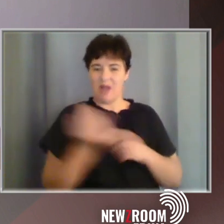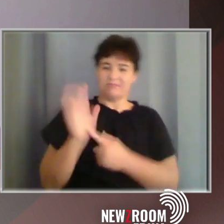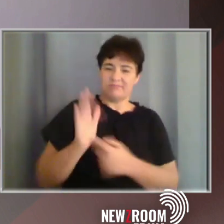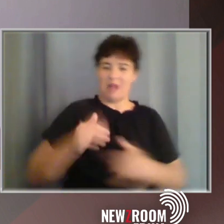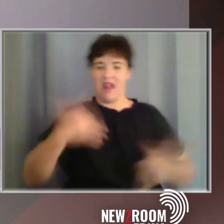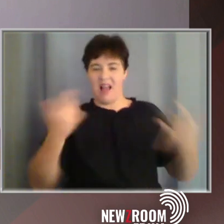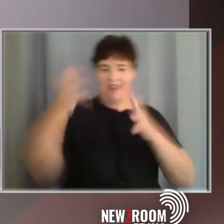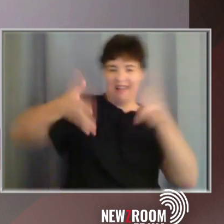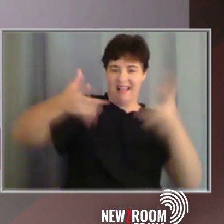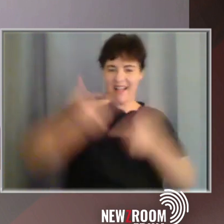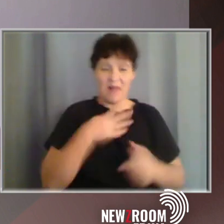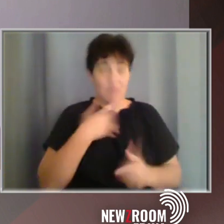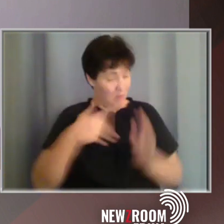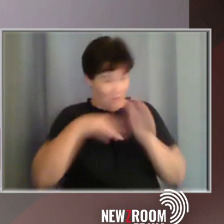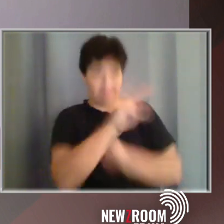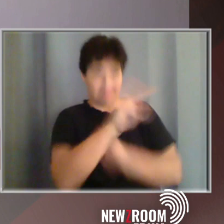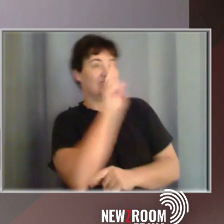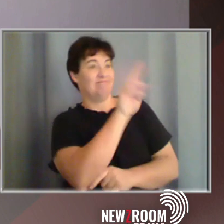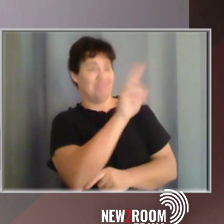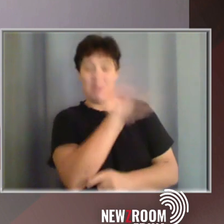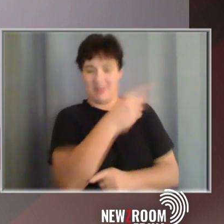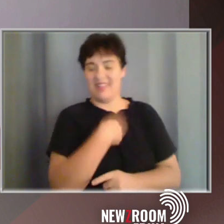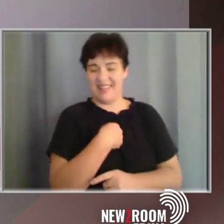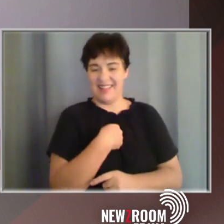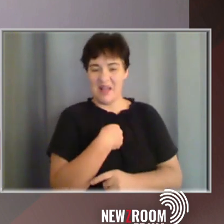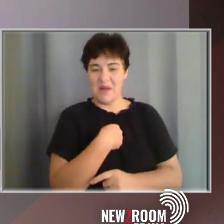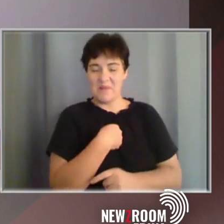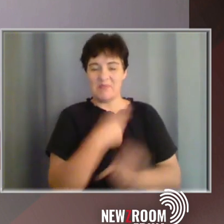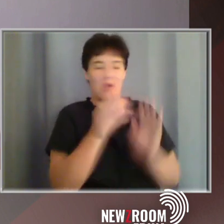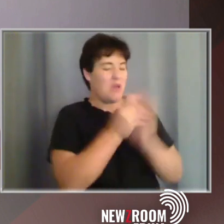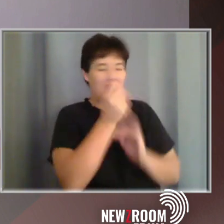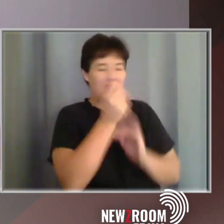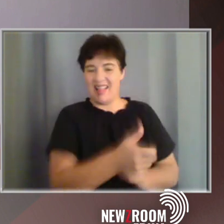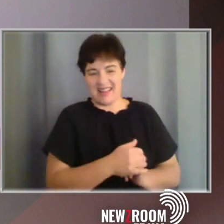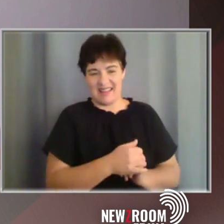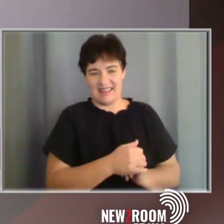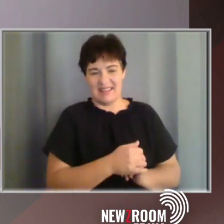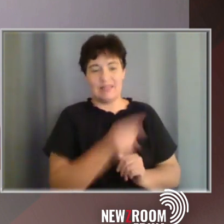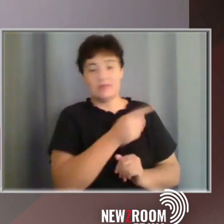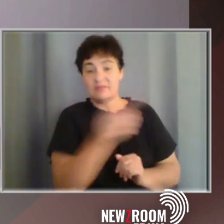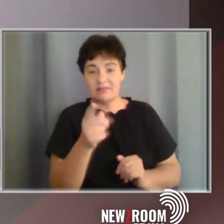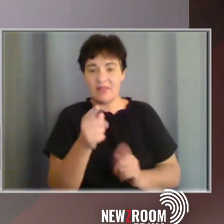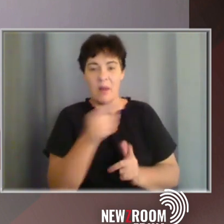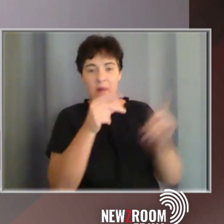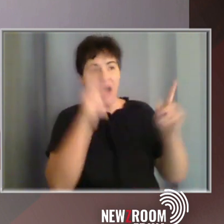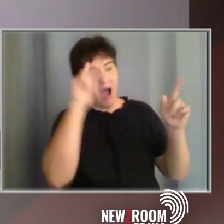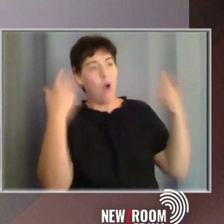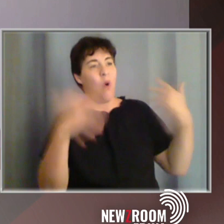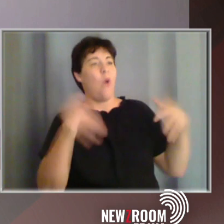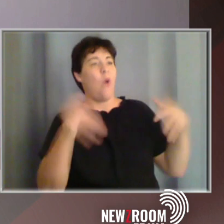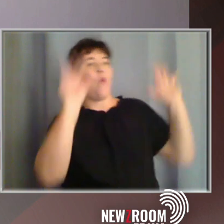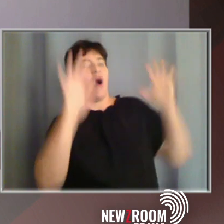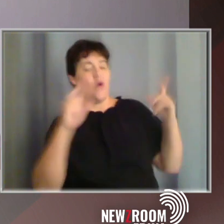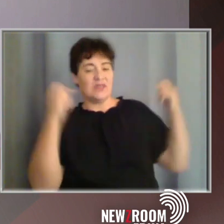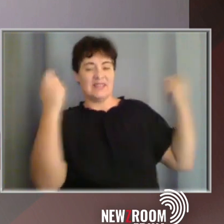would go to his show, you know. And I mean, he would be amongst the legends that are celebrated today.